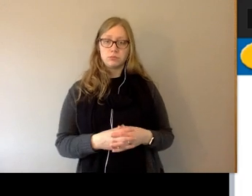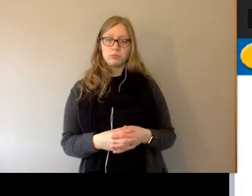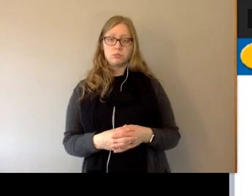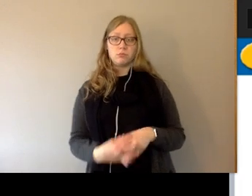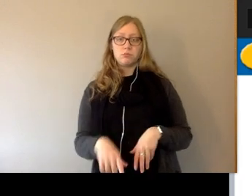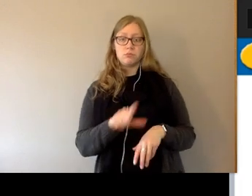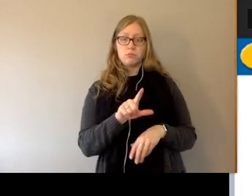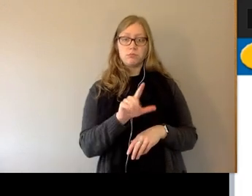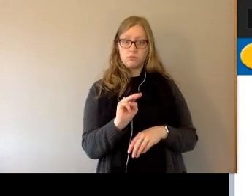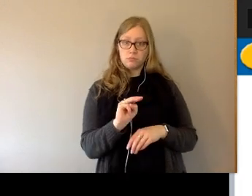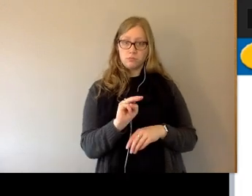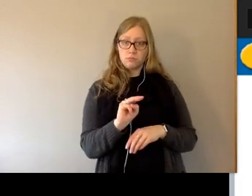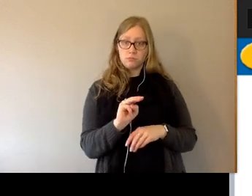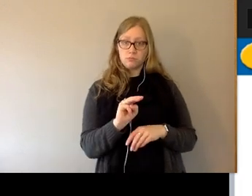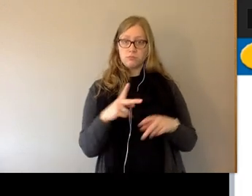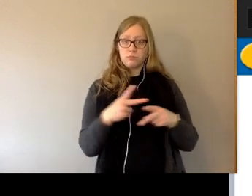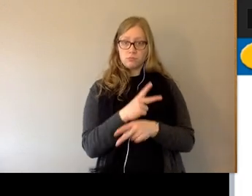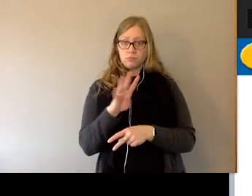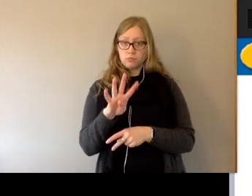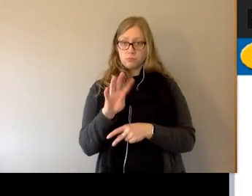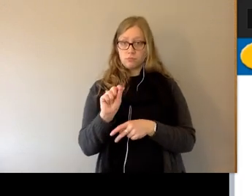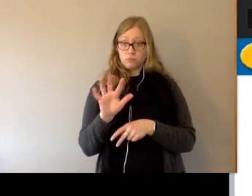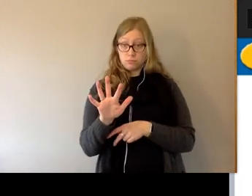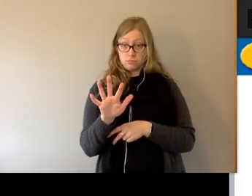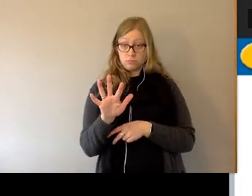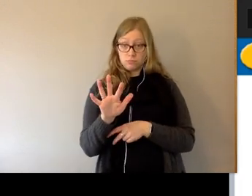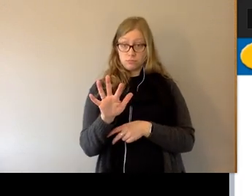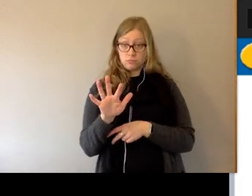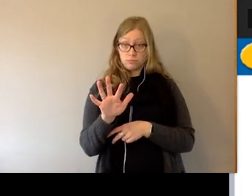LM times 4.5